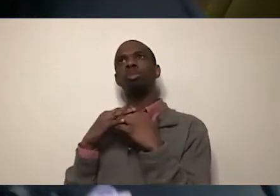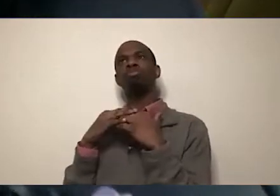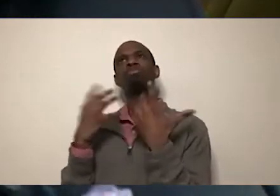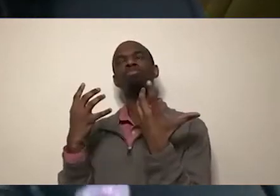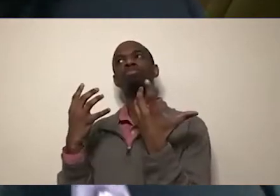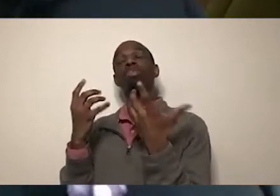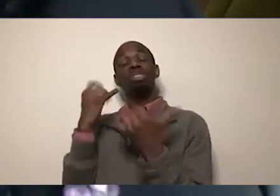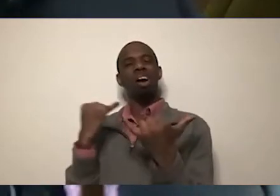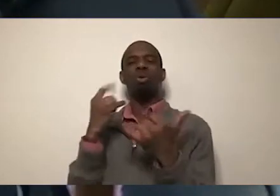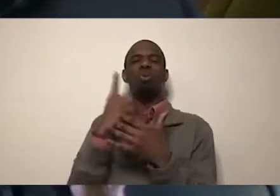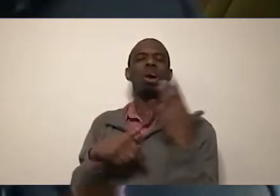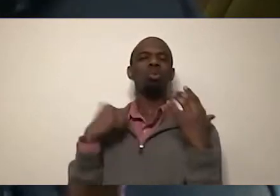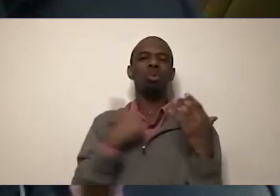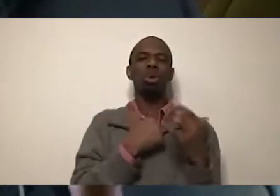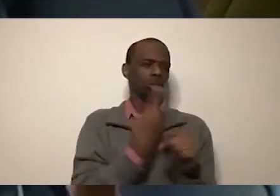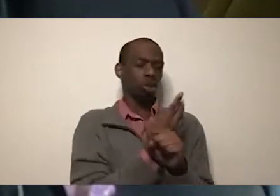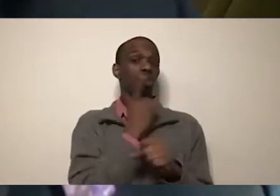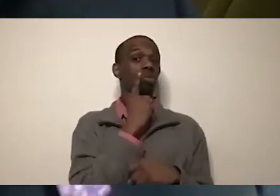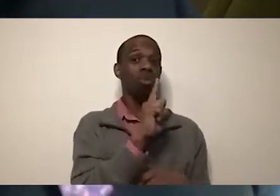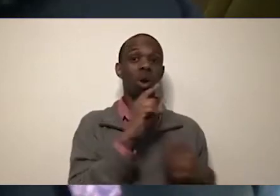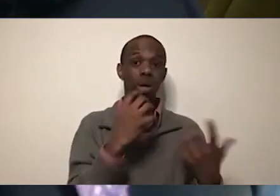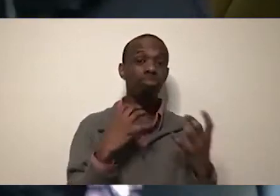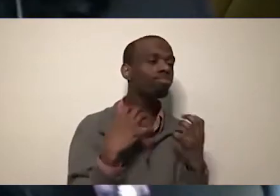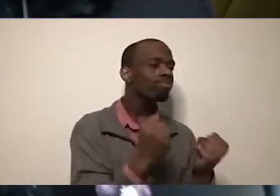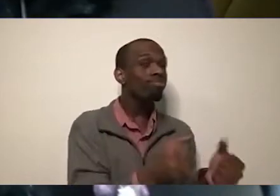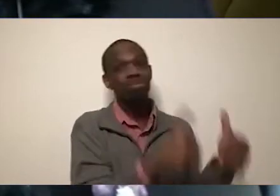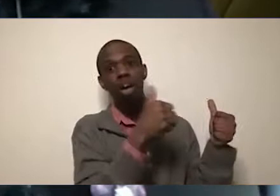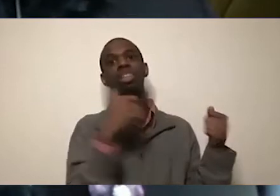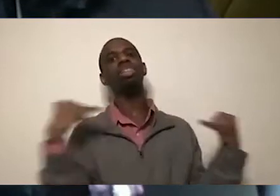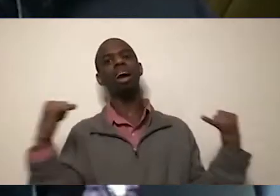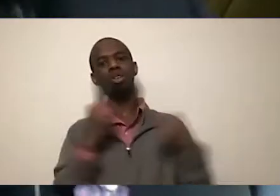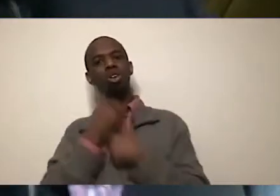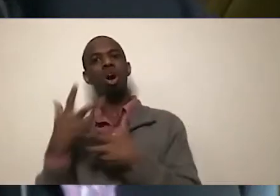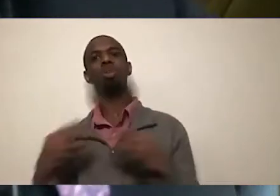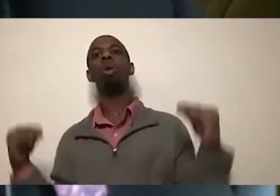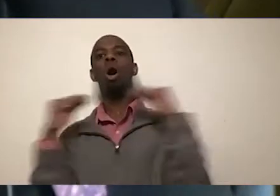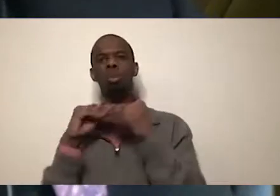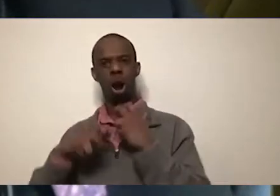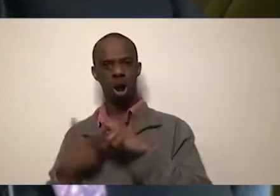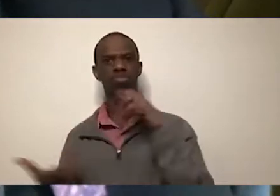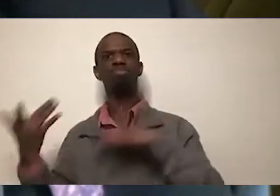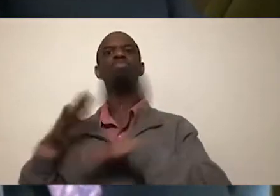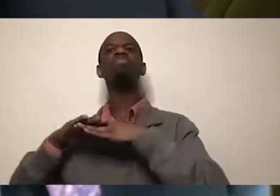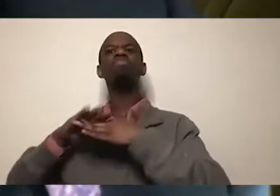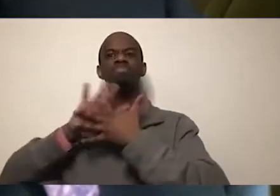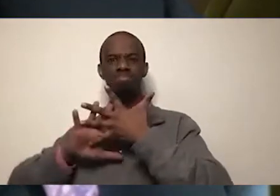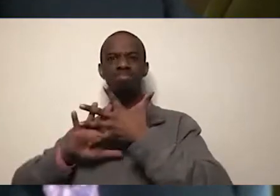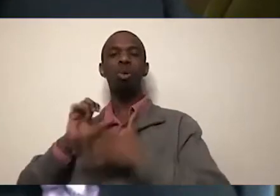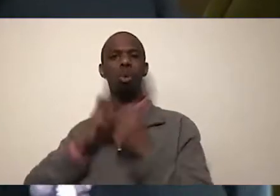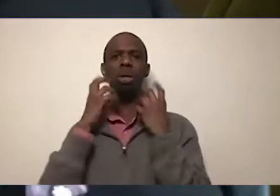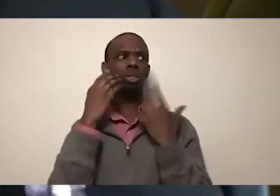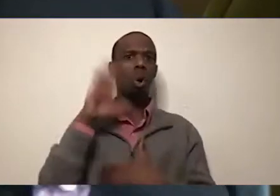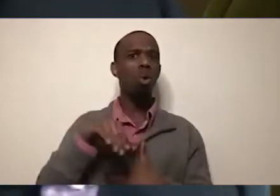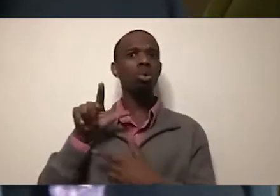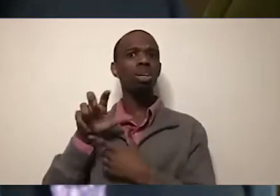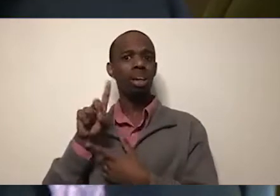knew that many industrial chemicals actually potentiated this damage, but we didn't always have the luxury in the emergency